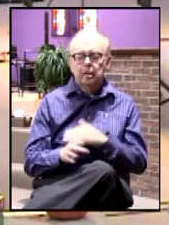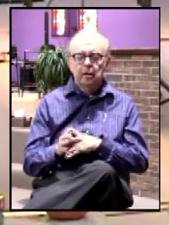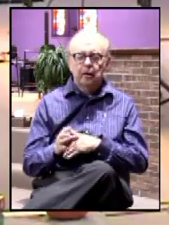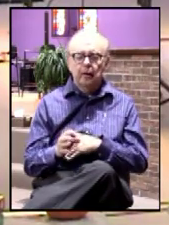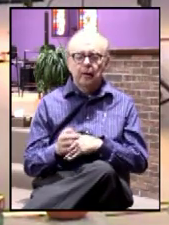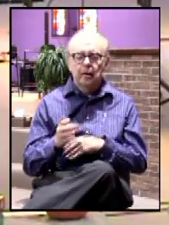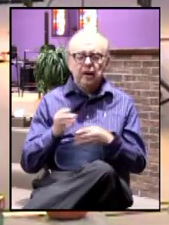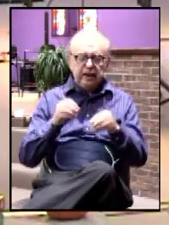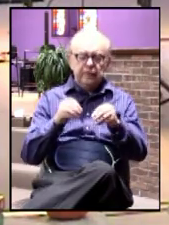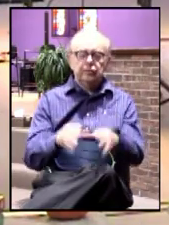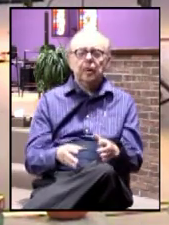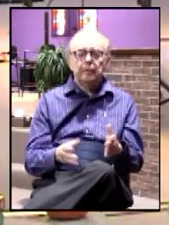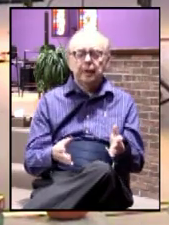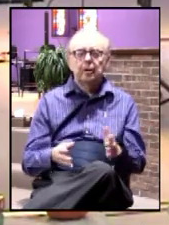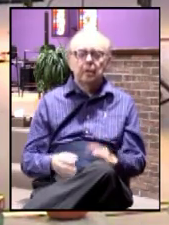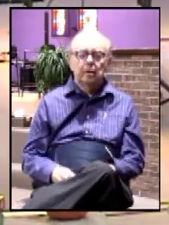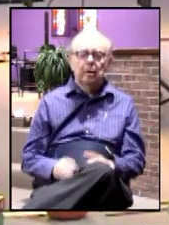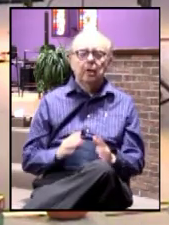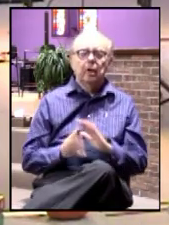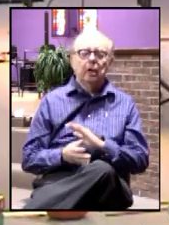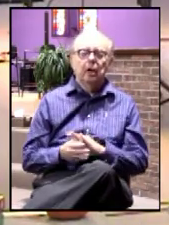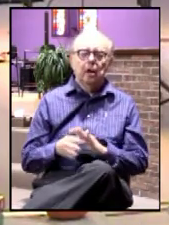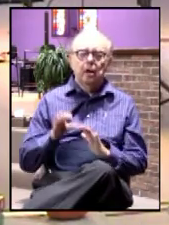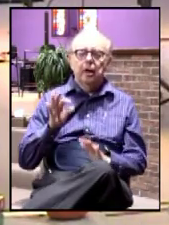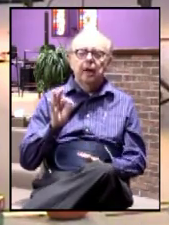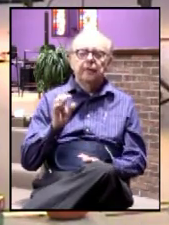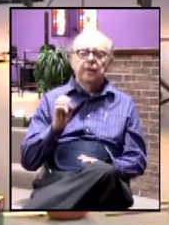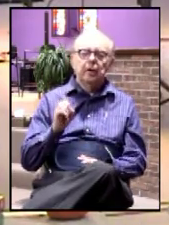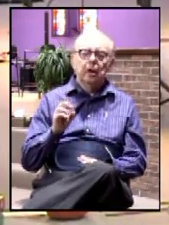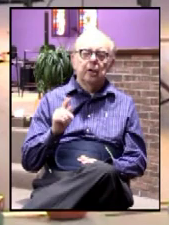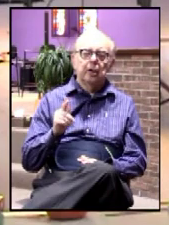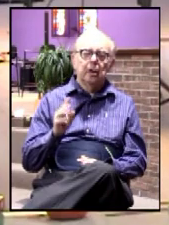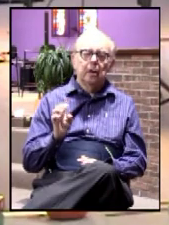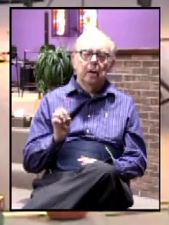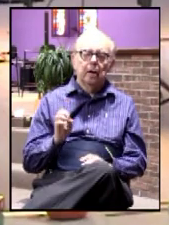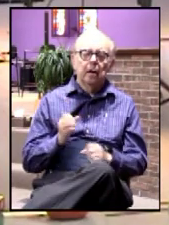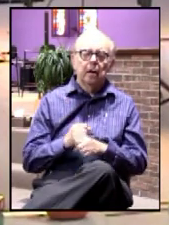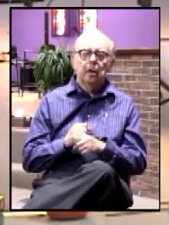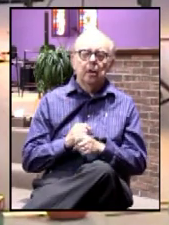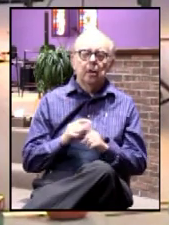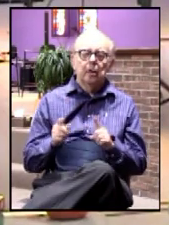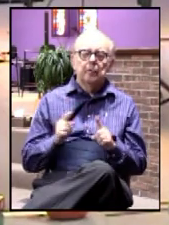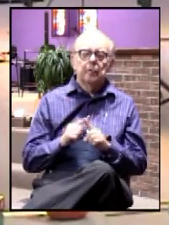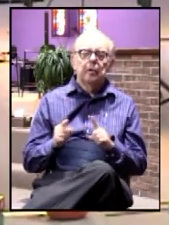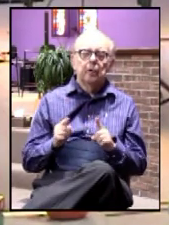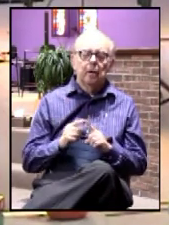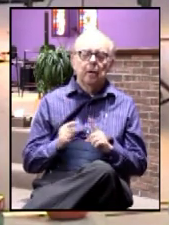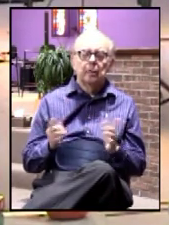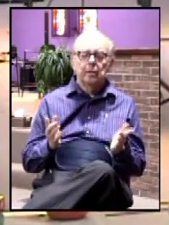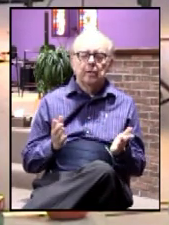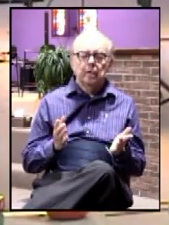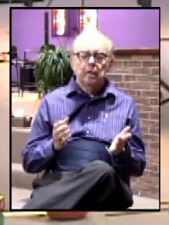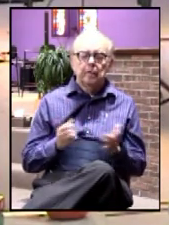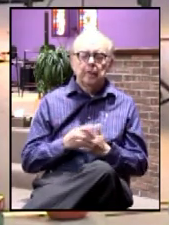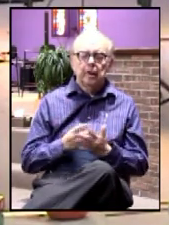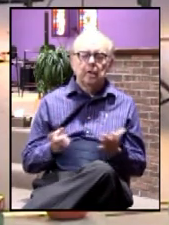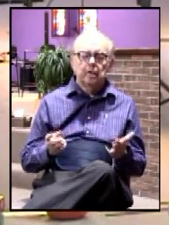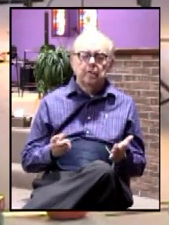and gets deposited there. And it becomes a fertile place. But it makes a big, huge. If you